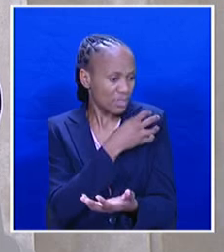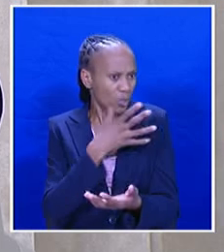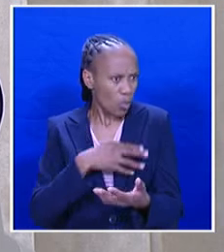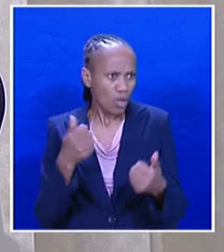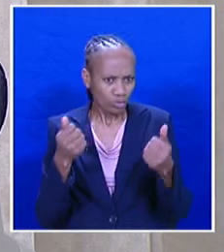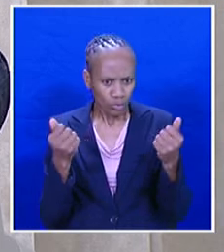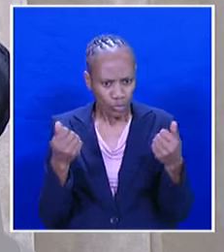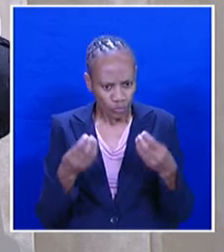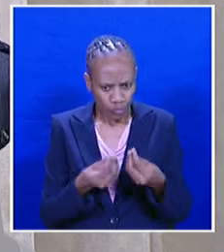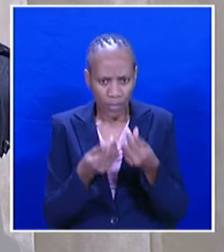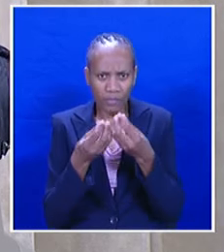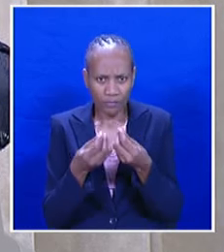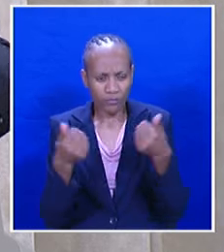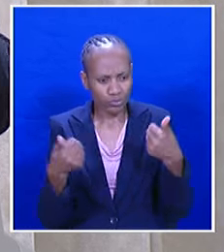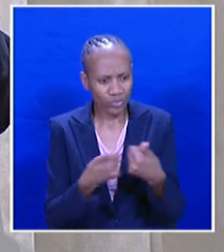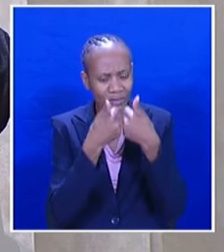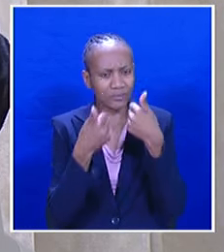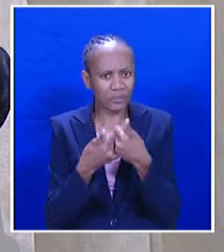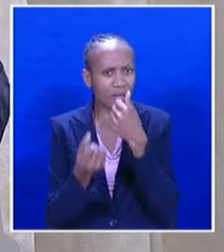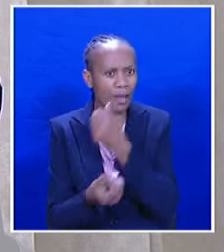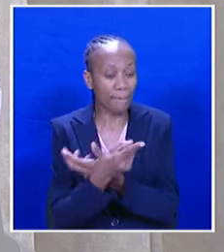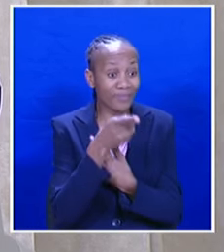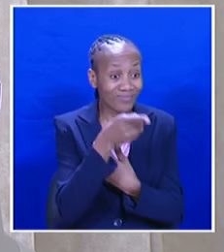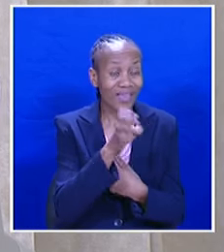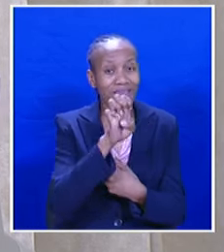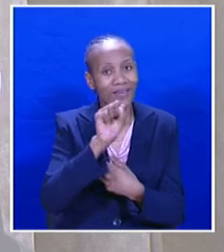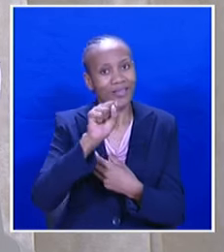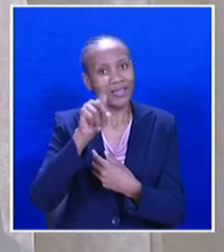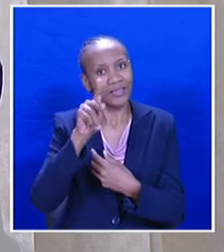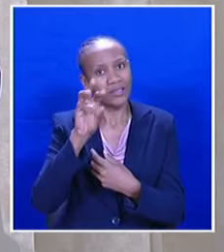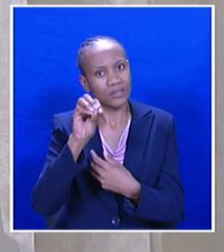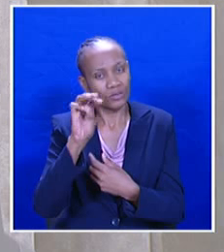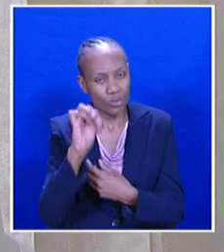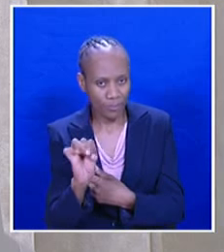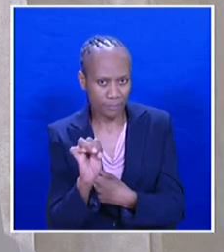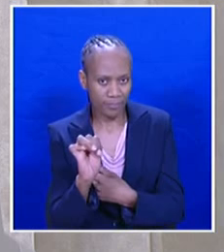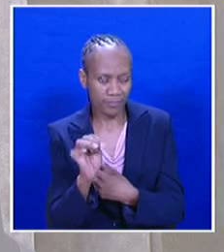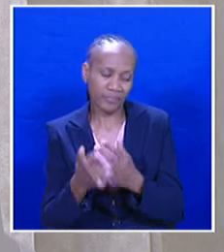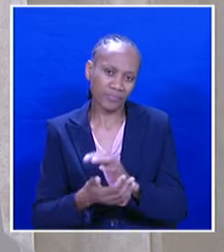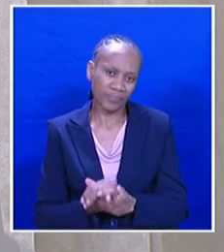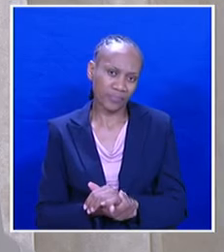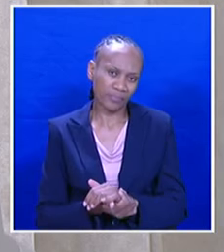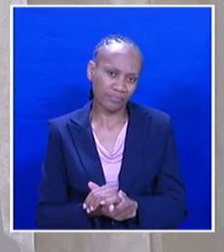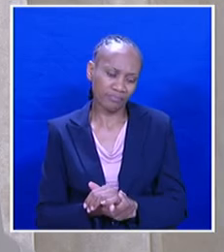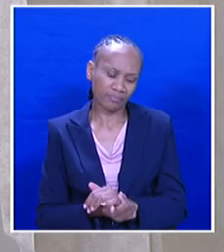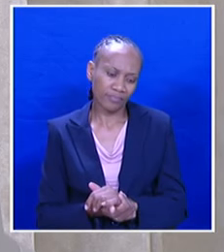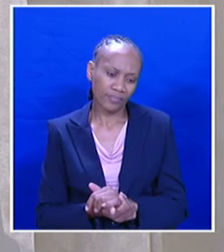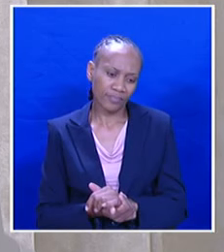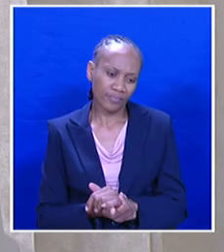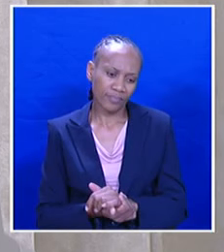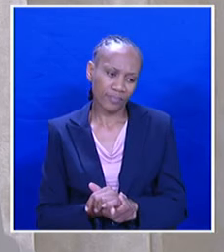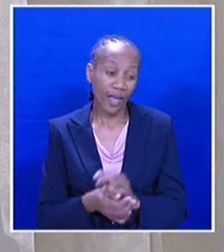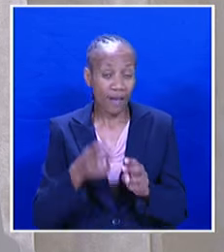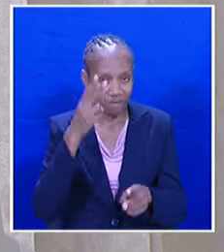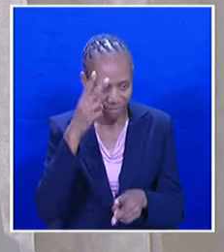that inquiry should be commencing soon, and really it is about getting information into